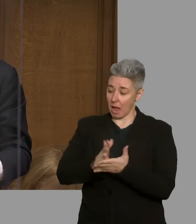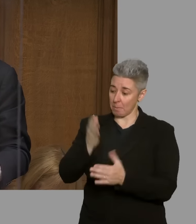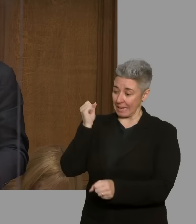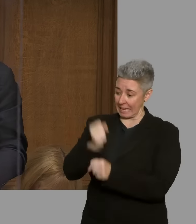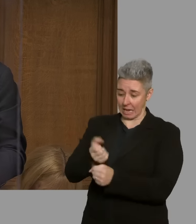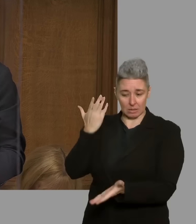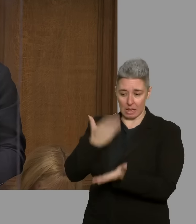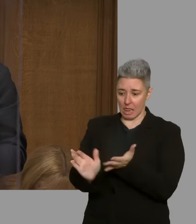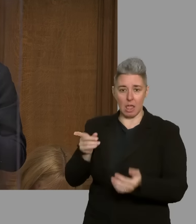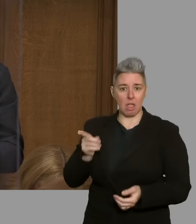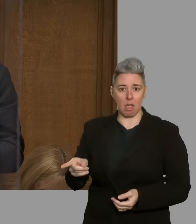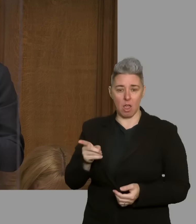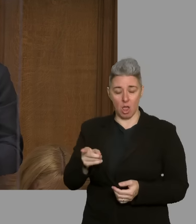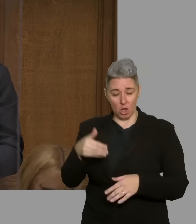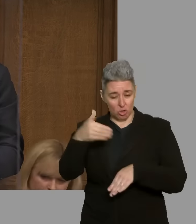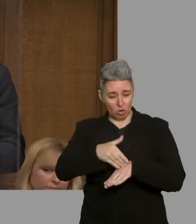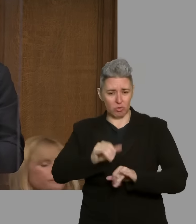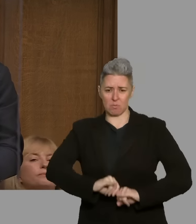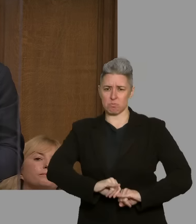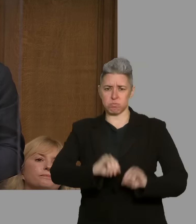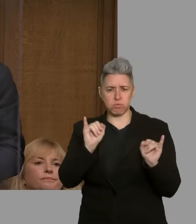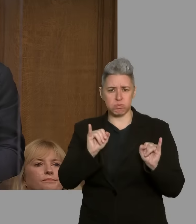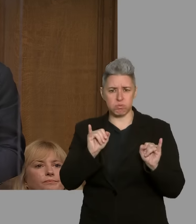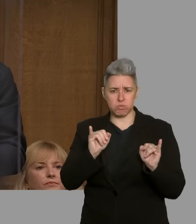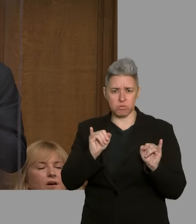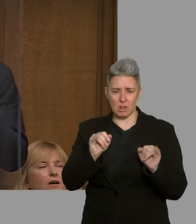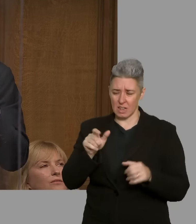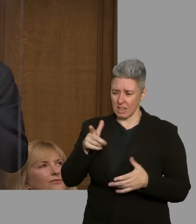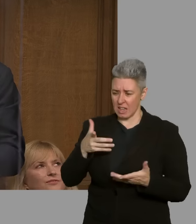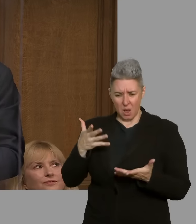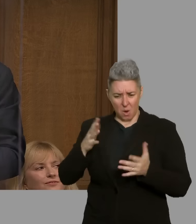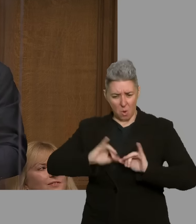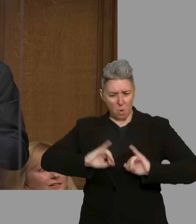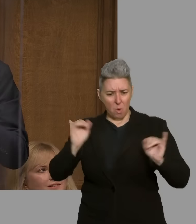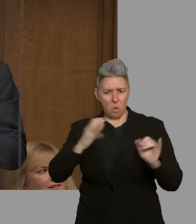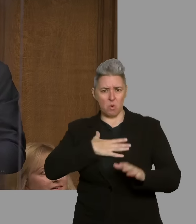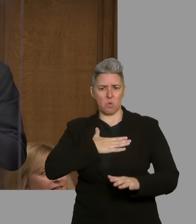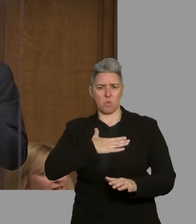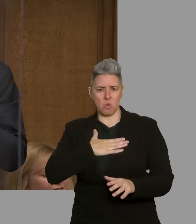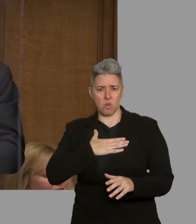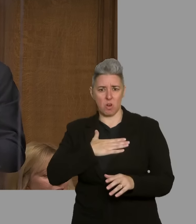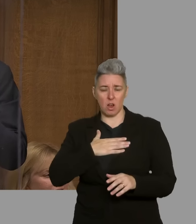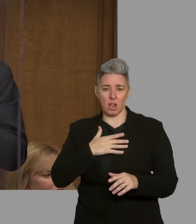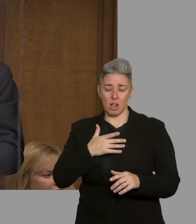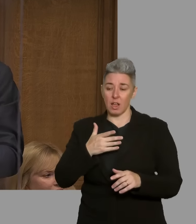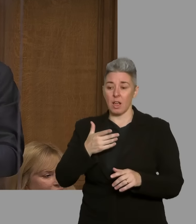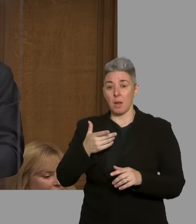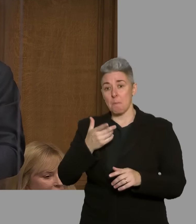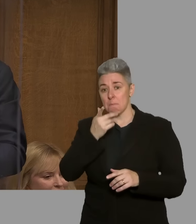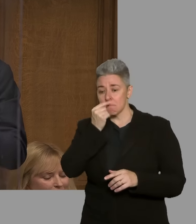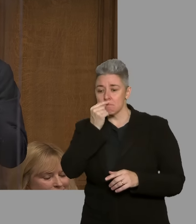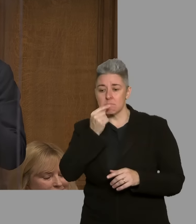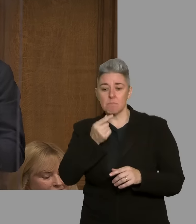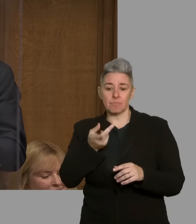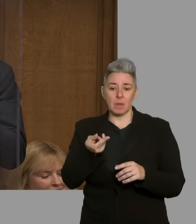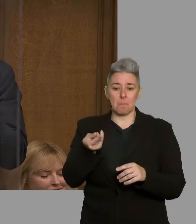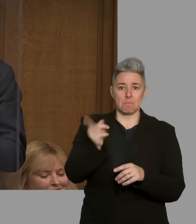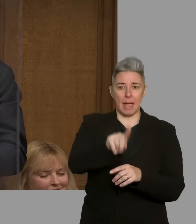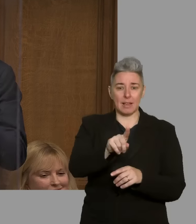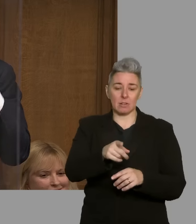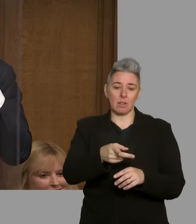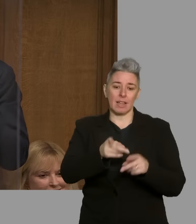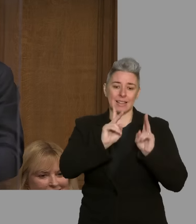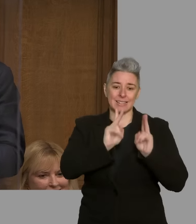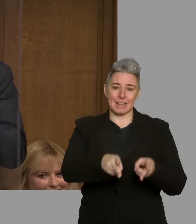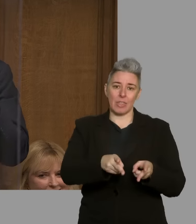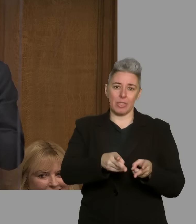so irredeemable, the reintroduction of the death penalty for both foreign and domestic criminals should be